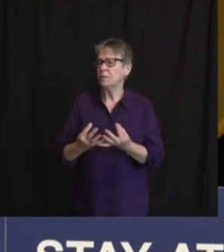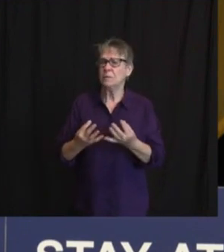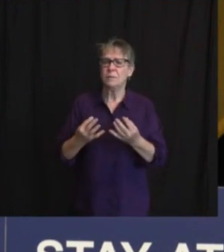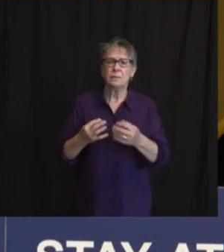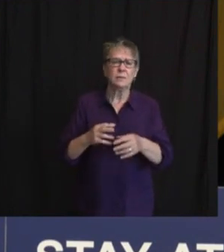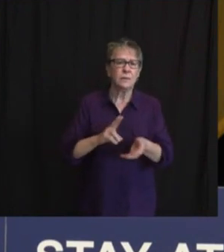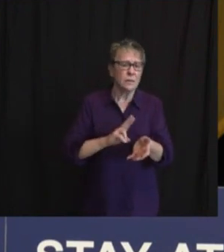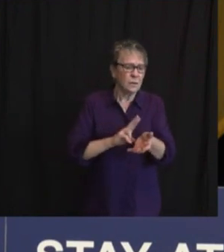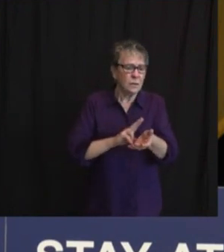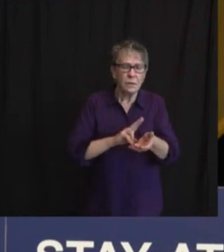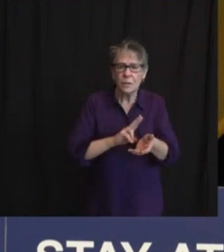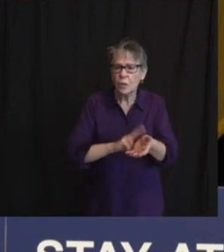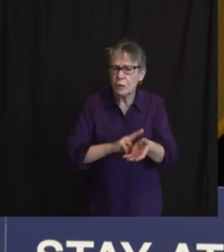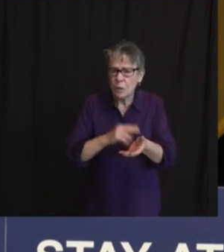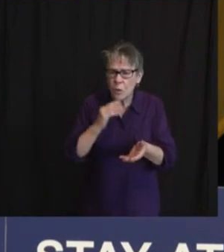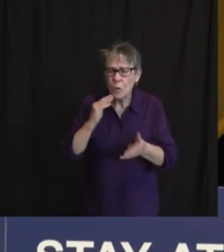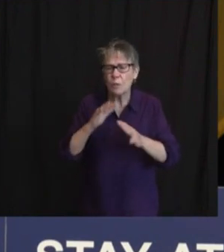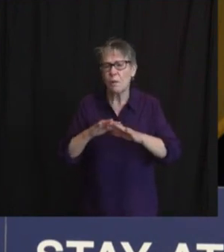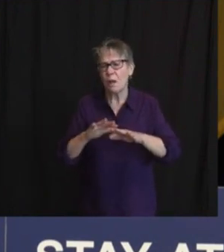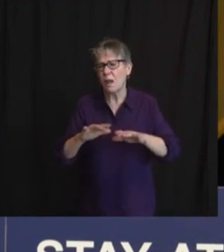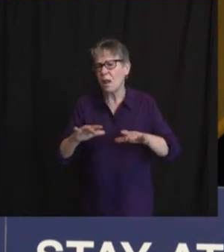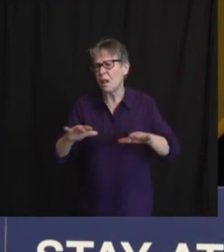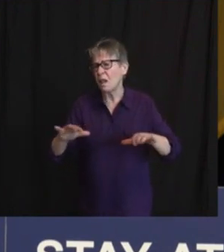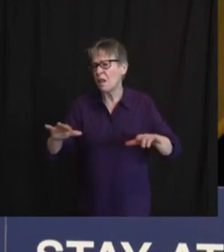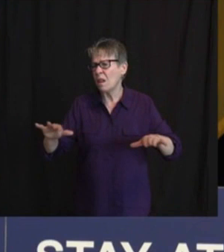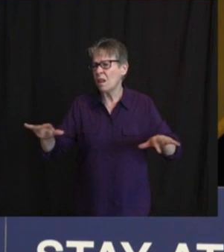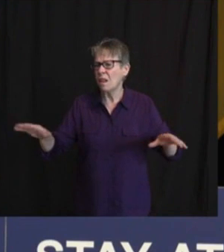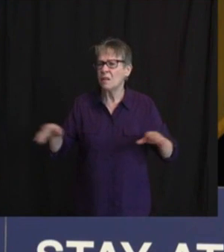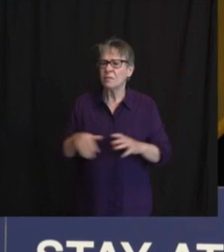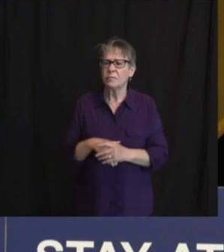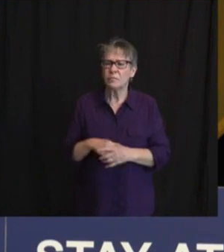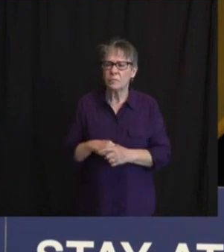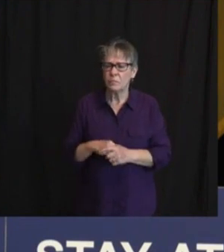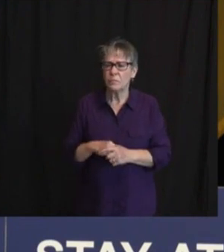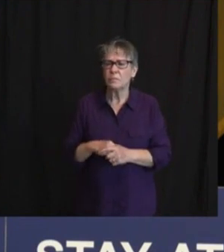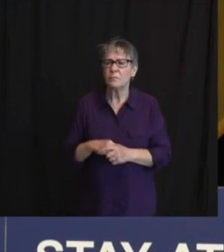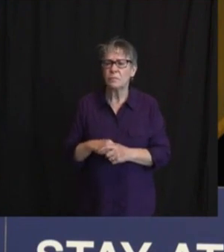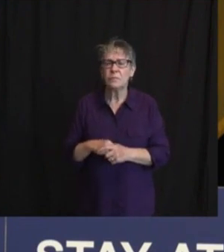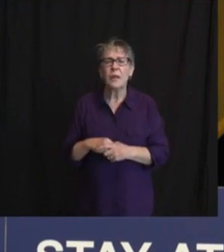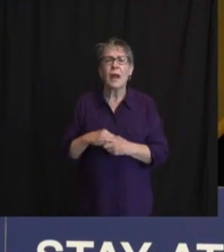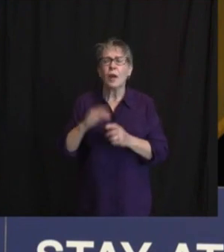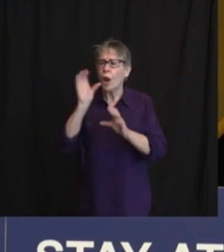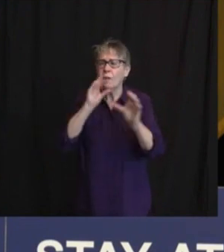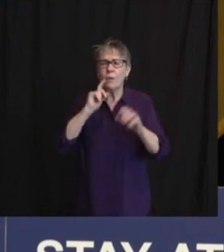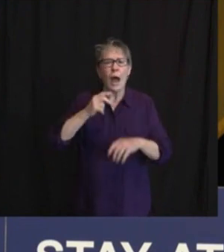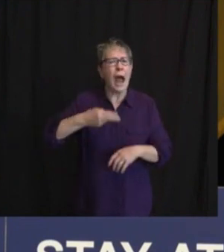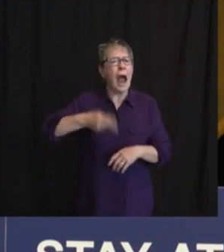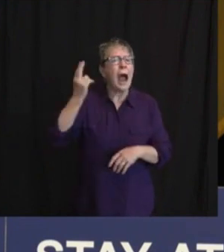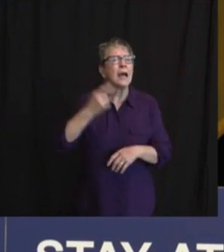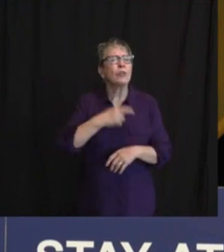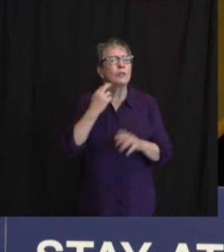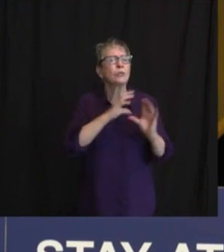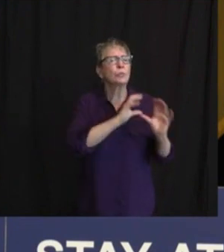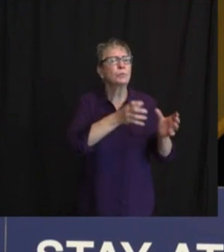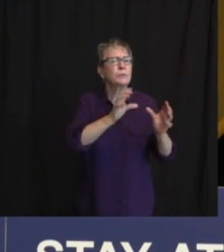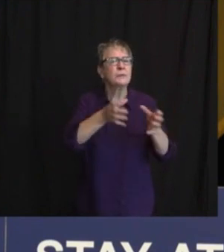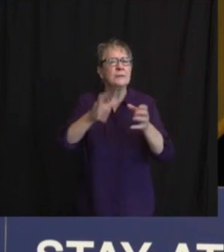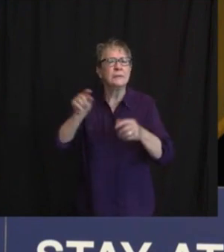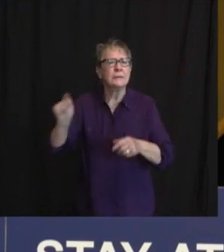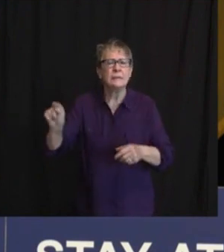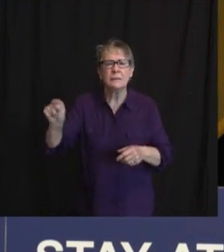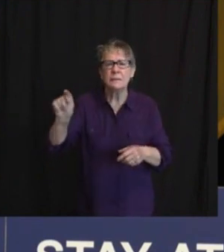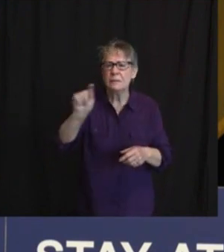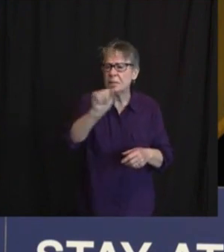vulnerable populations and make sure that the testing algorithm covers end-to-end, from identification